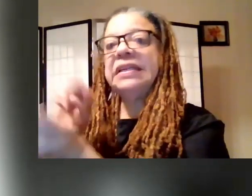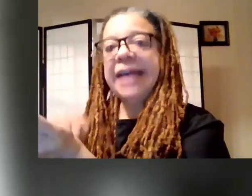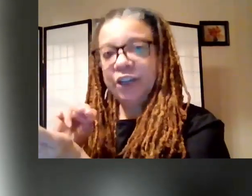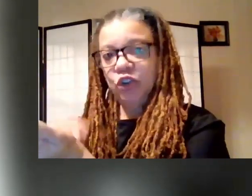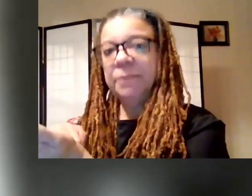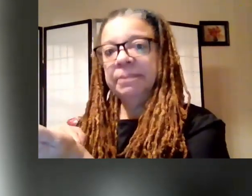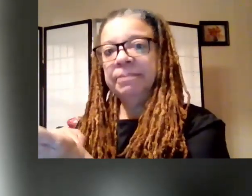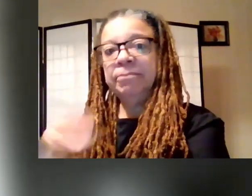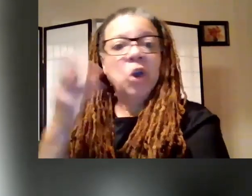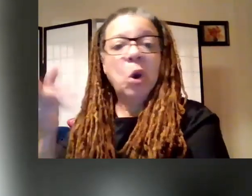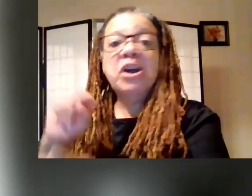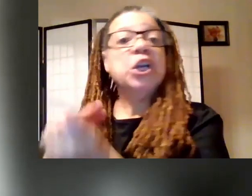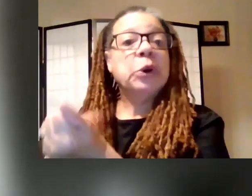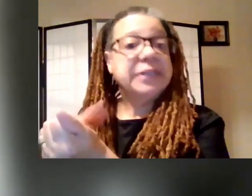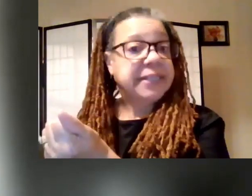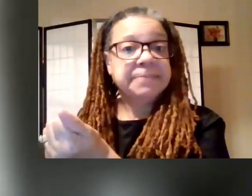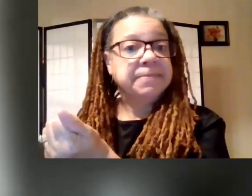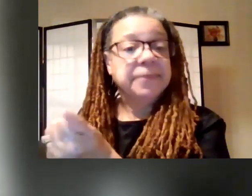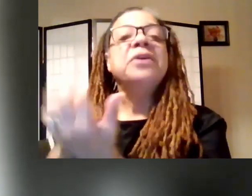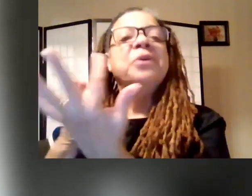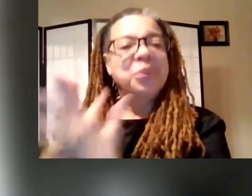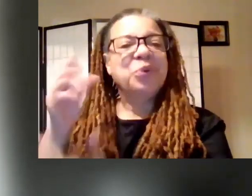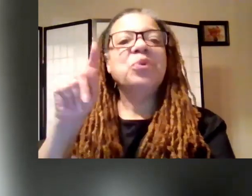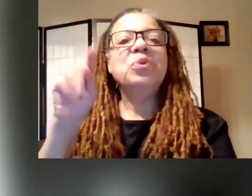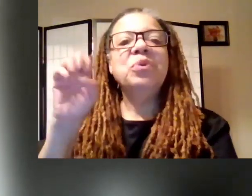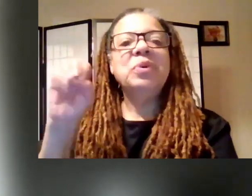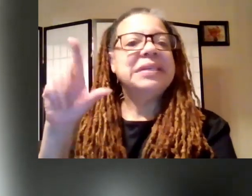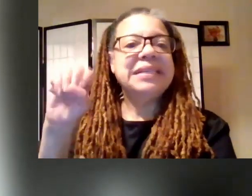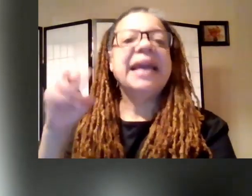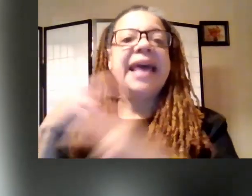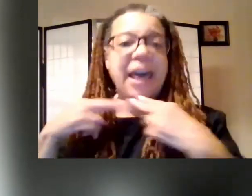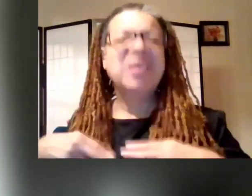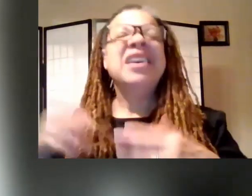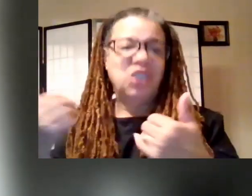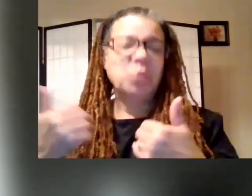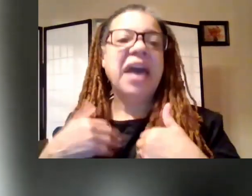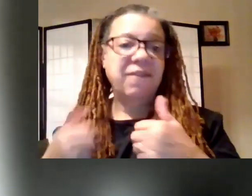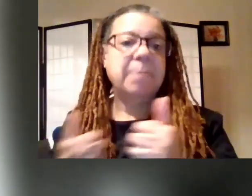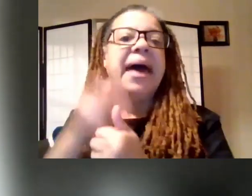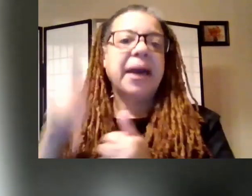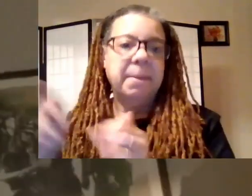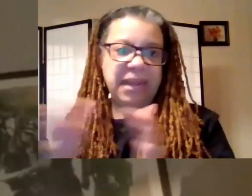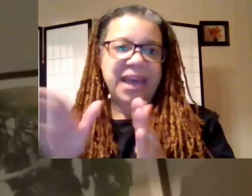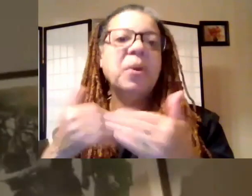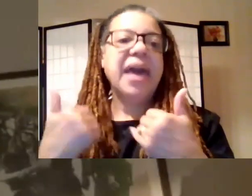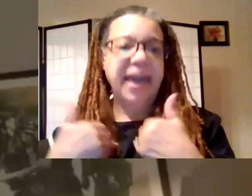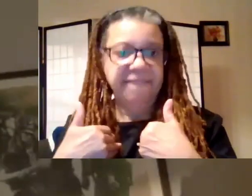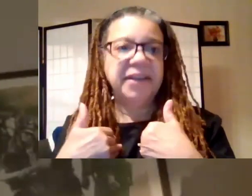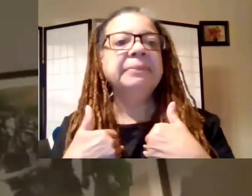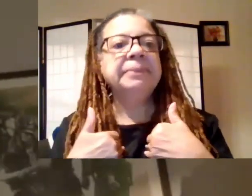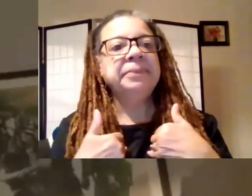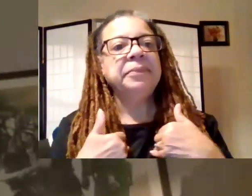nurse practitioner via telehealth. So we have a backup plan. Great. So it's almost